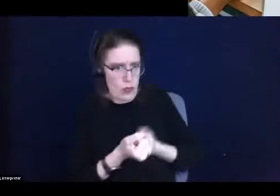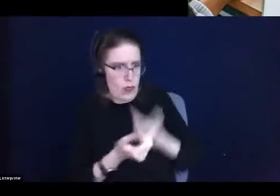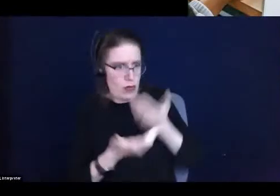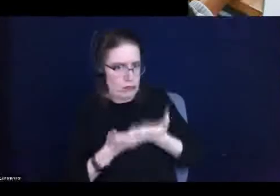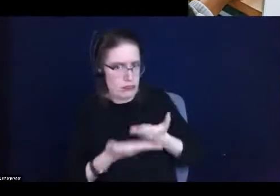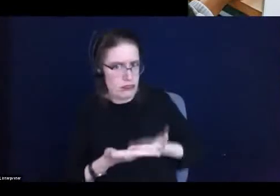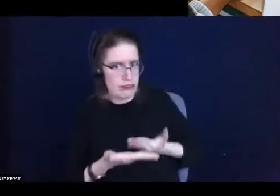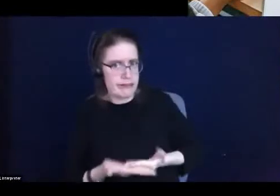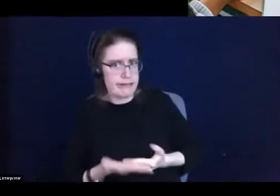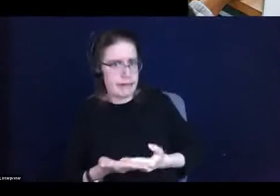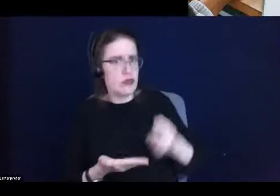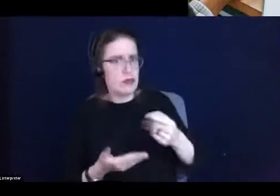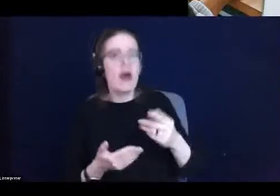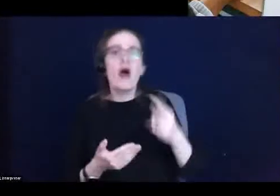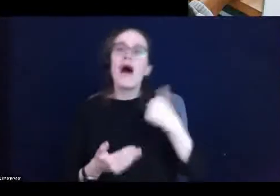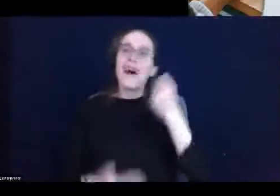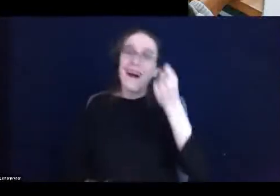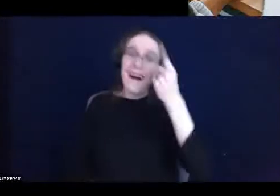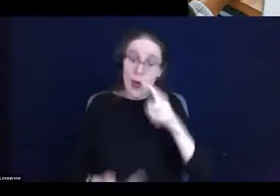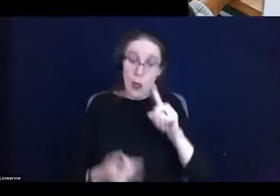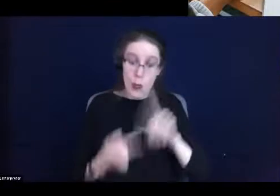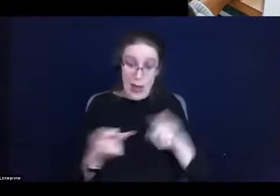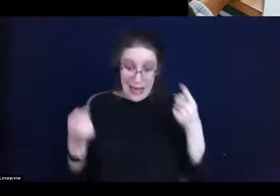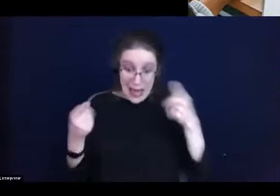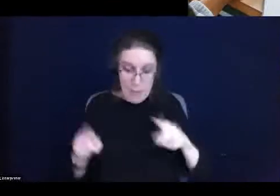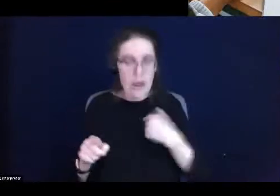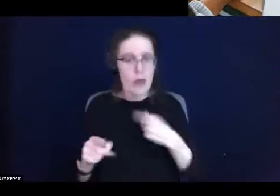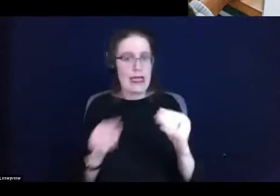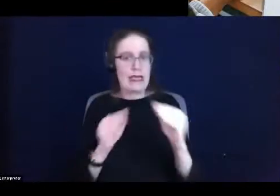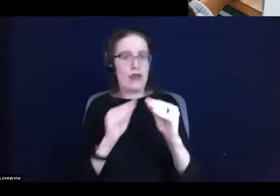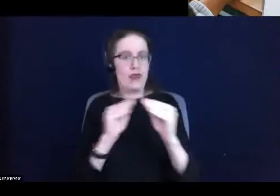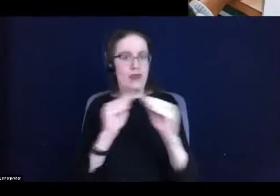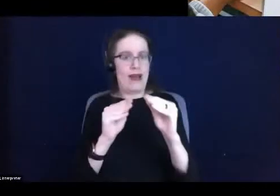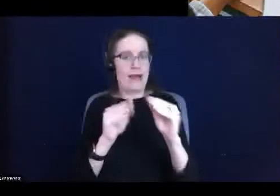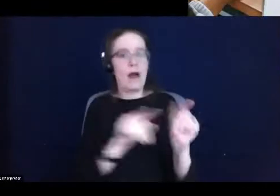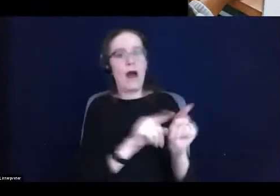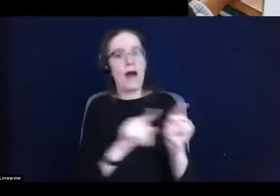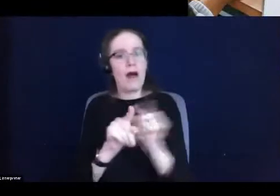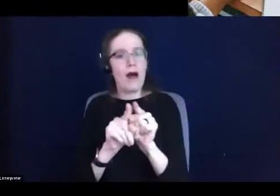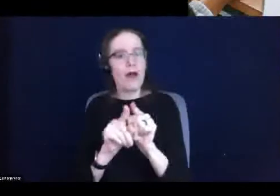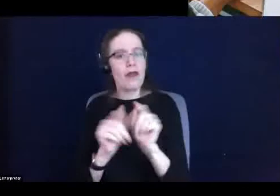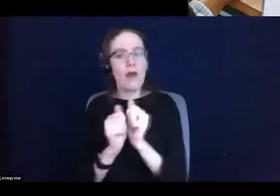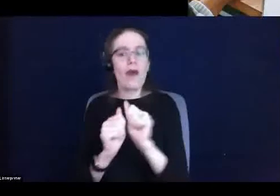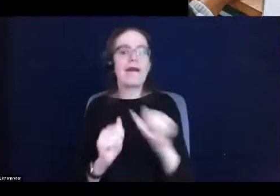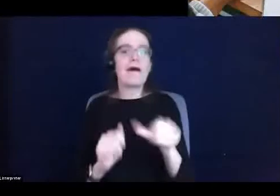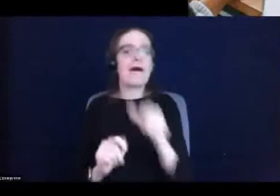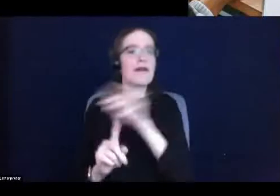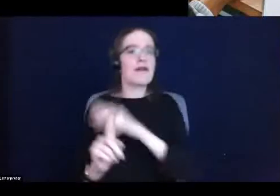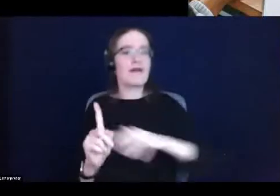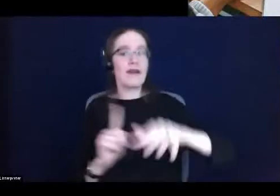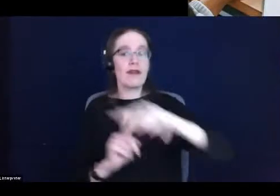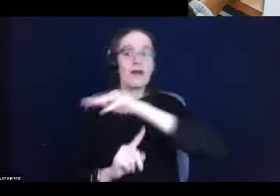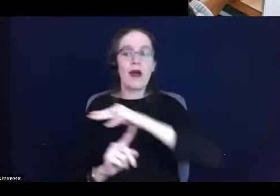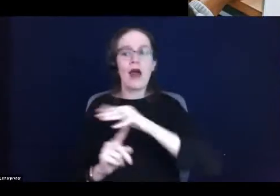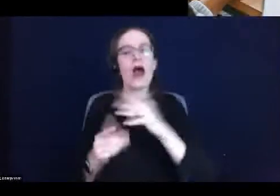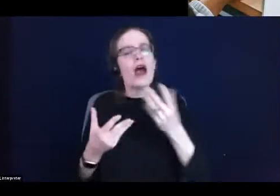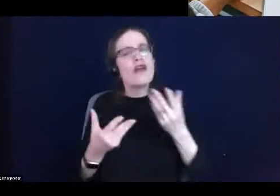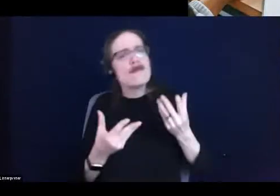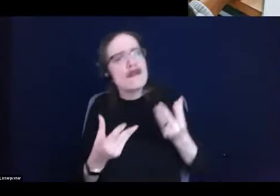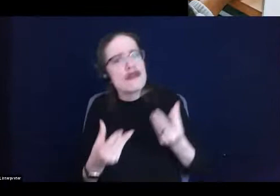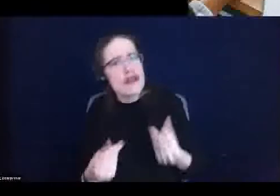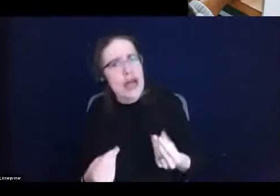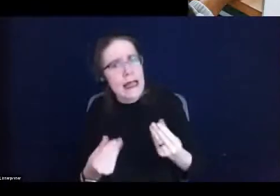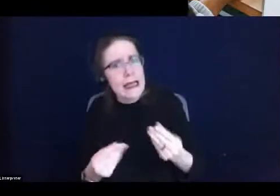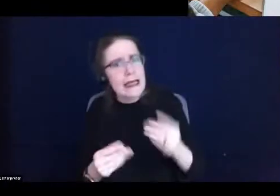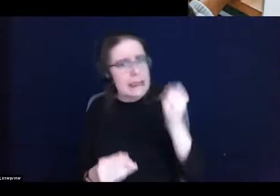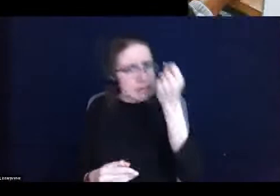once it happens, but also with the others around us, gently but firmly and clearly. We